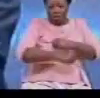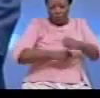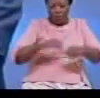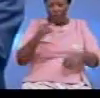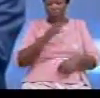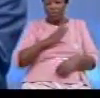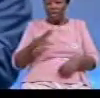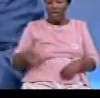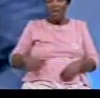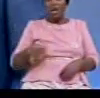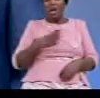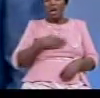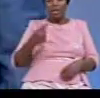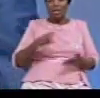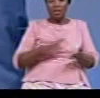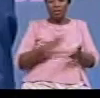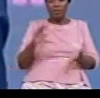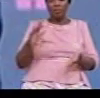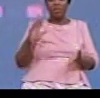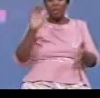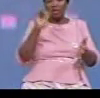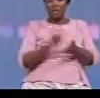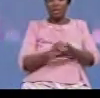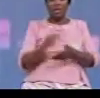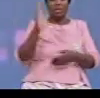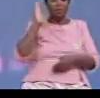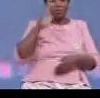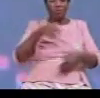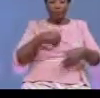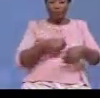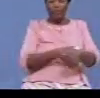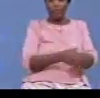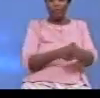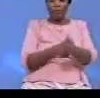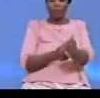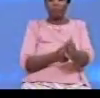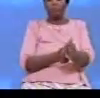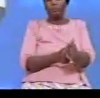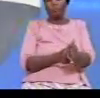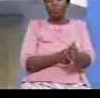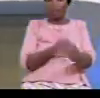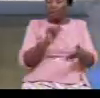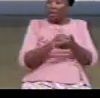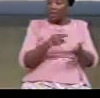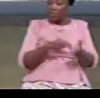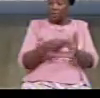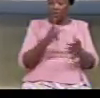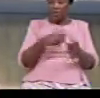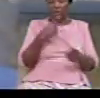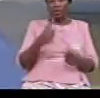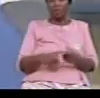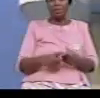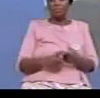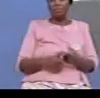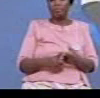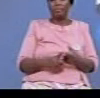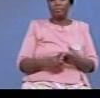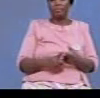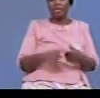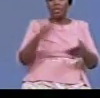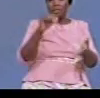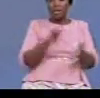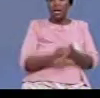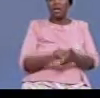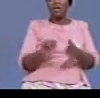and the glory that should follow. That means then that